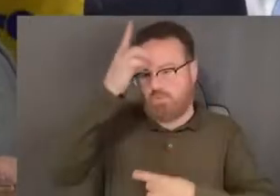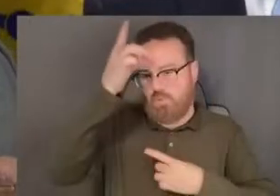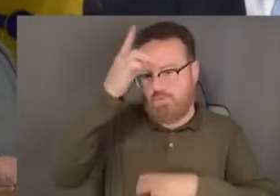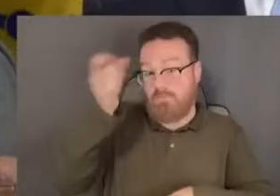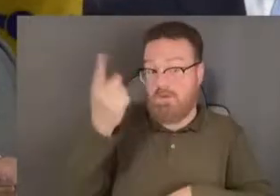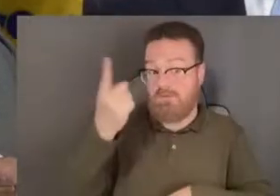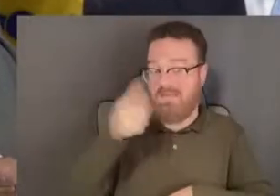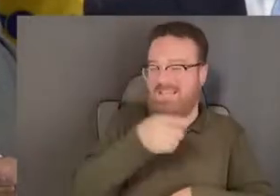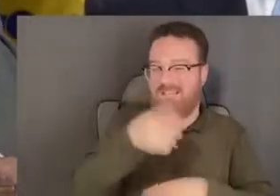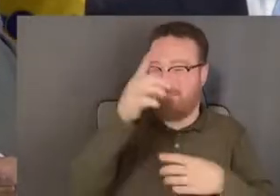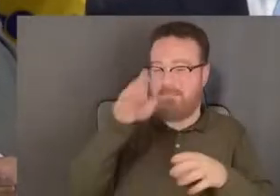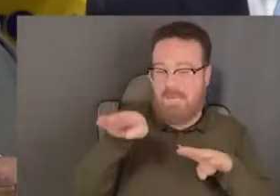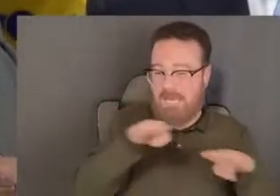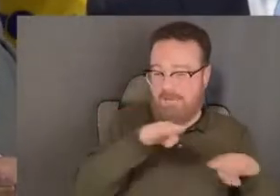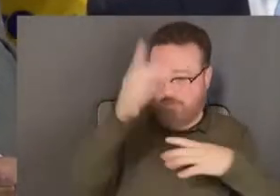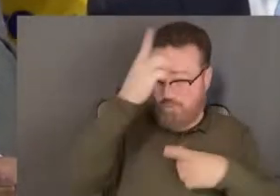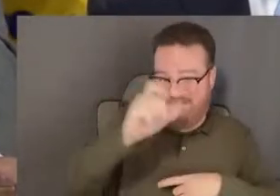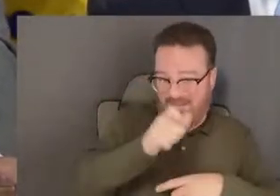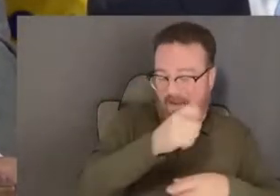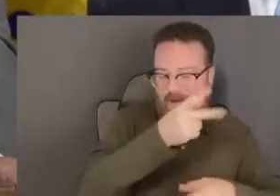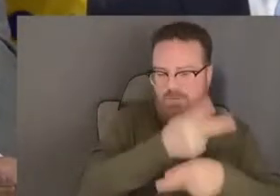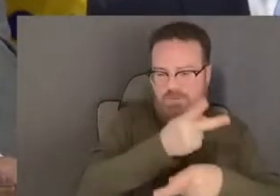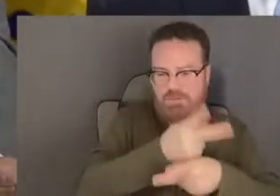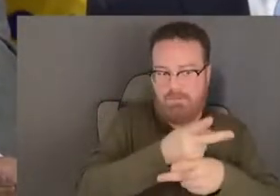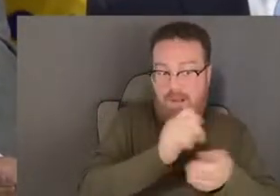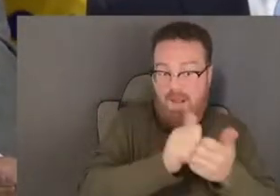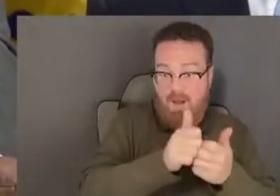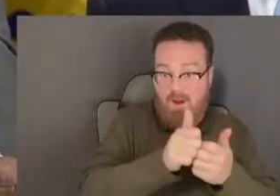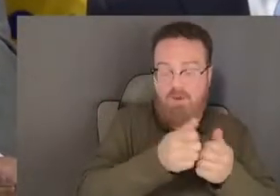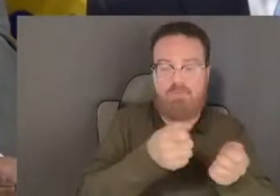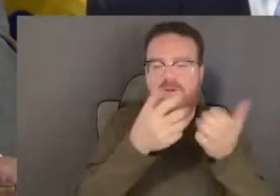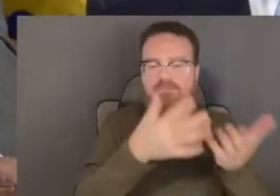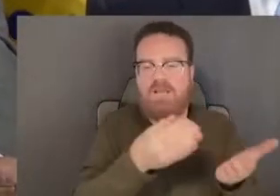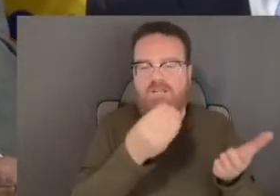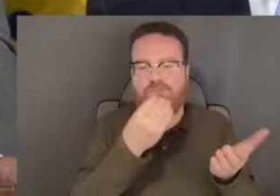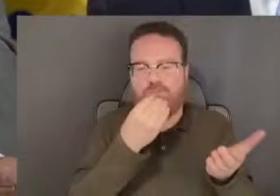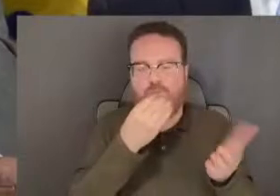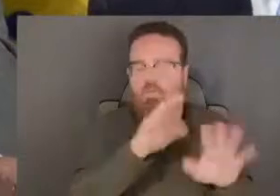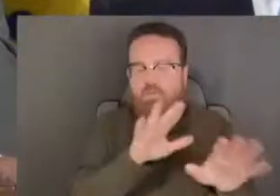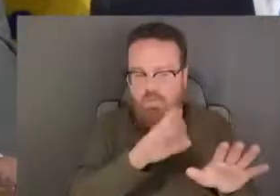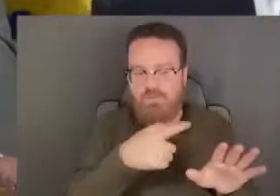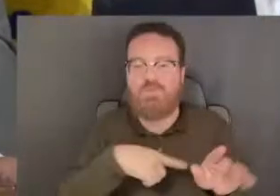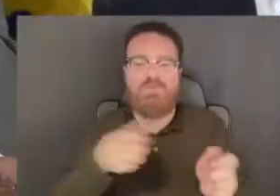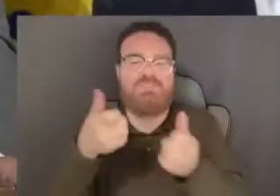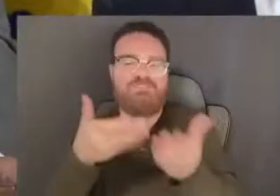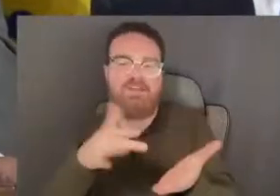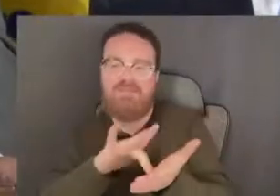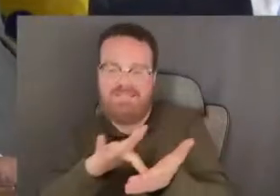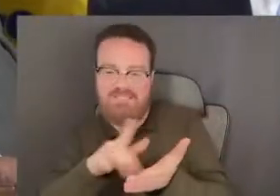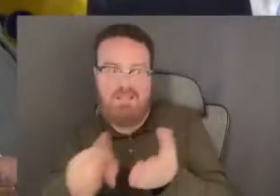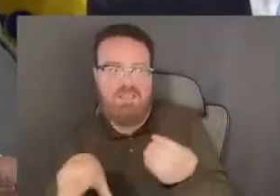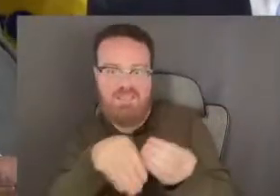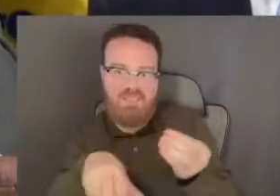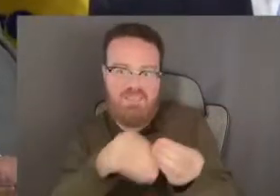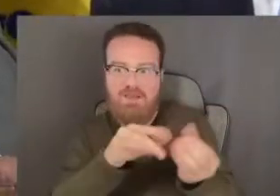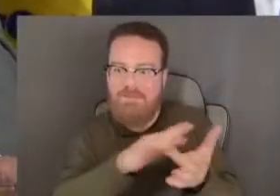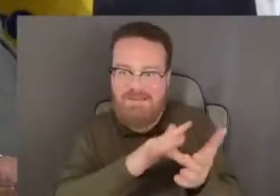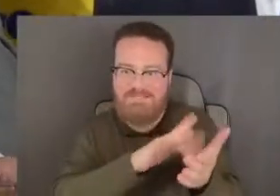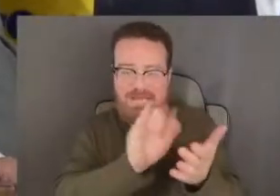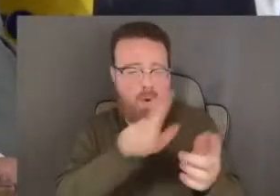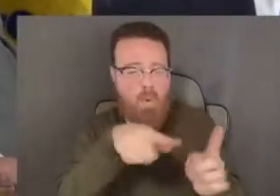diet, but providing medications to treat our kids. And they get medicated, and that's the only